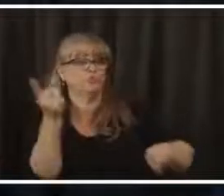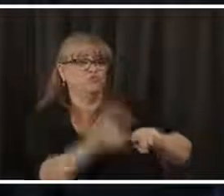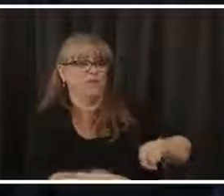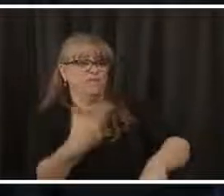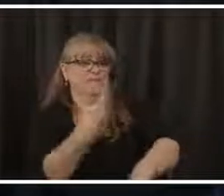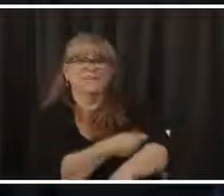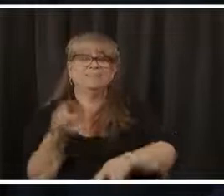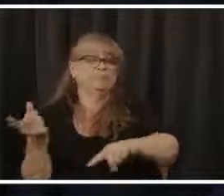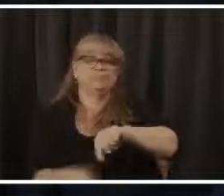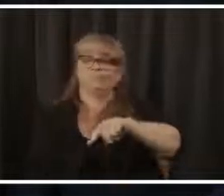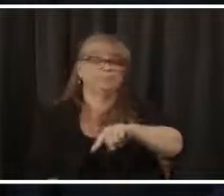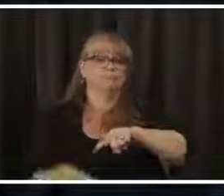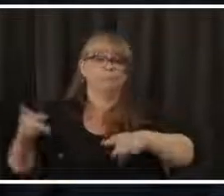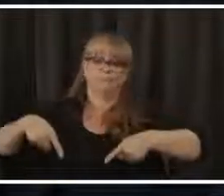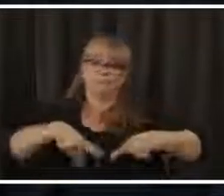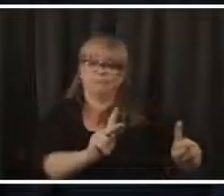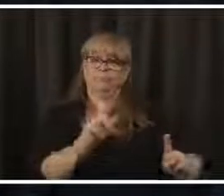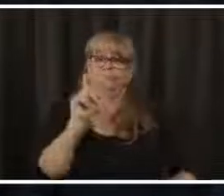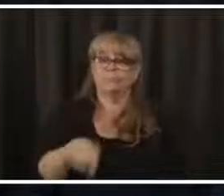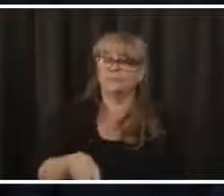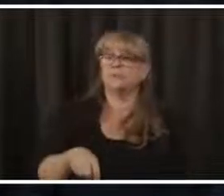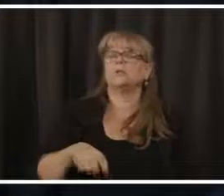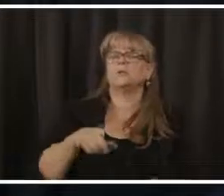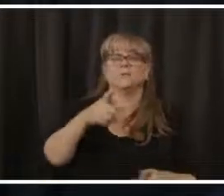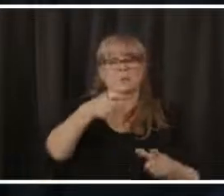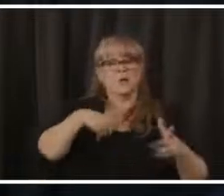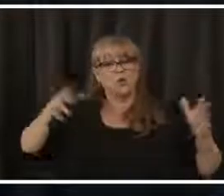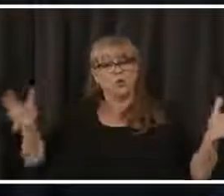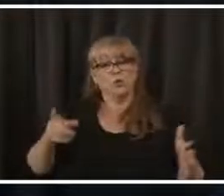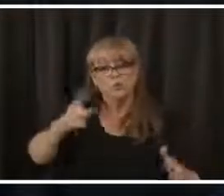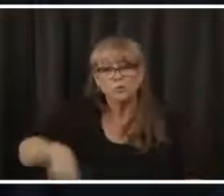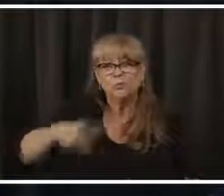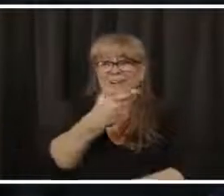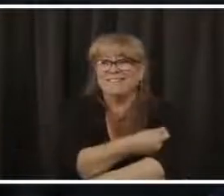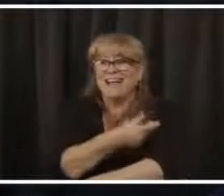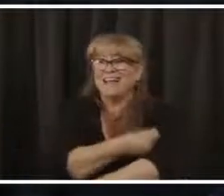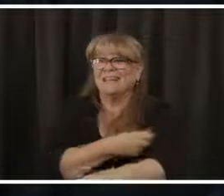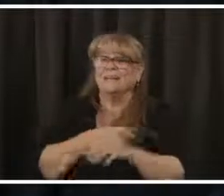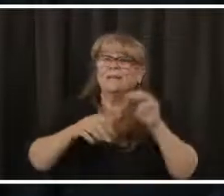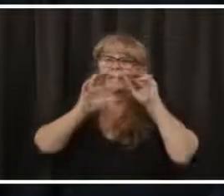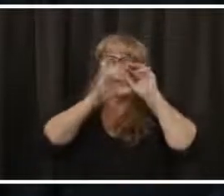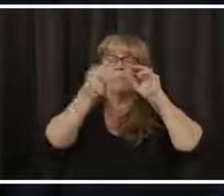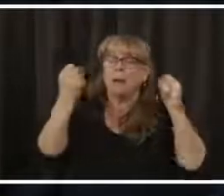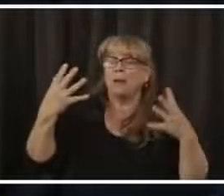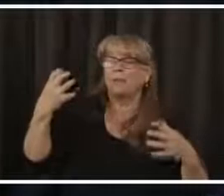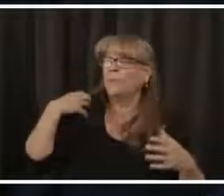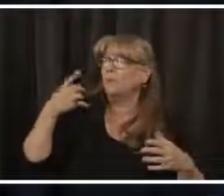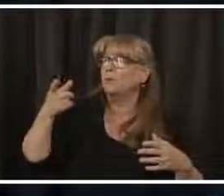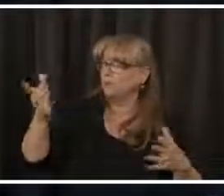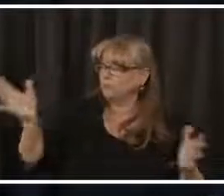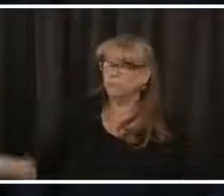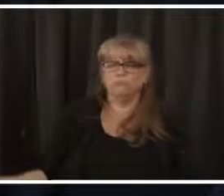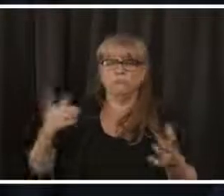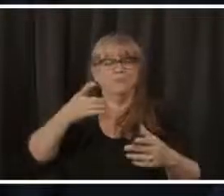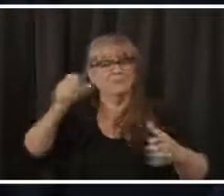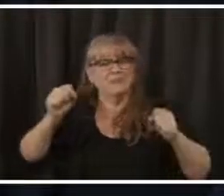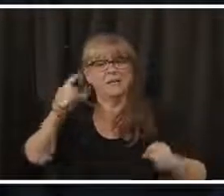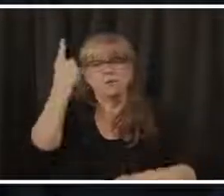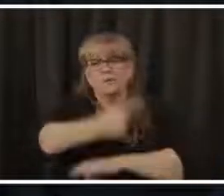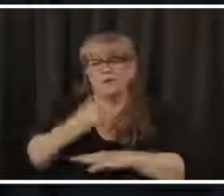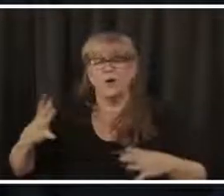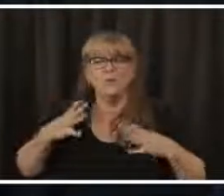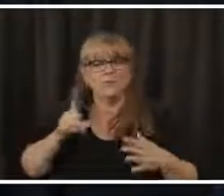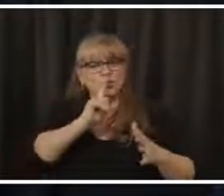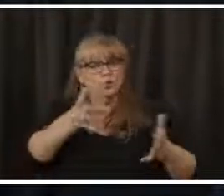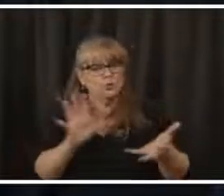possible. Many employers, as a best practice, give people the day off to get it. We've done a number of clinics at large employers, and they've made sure